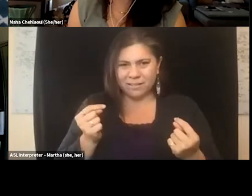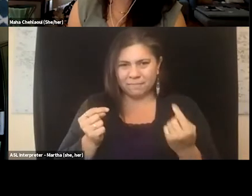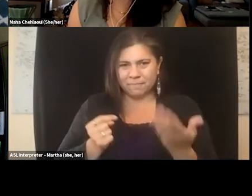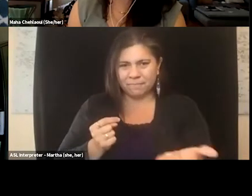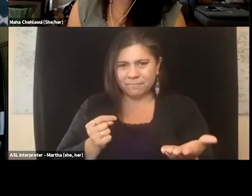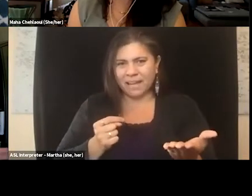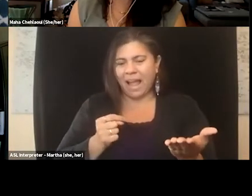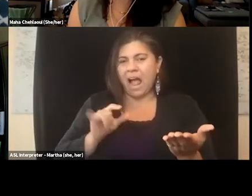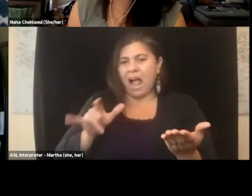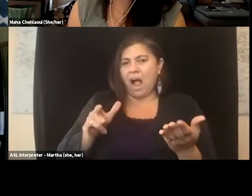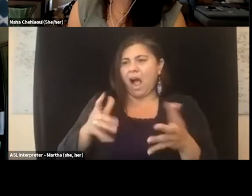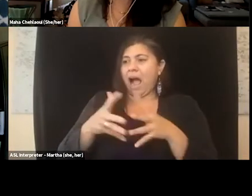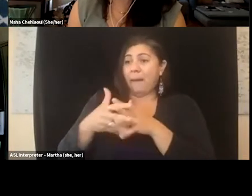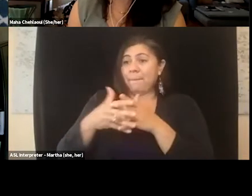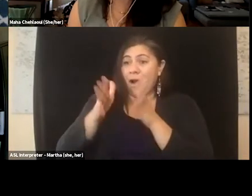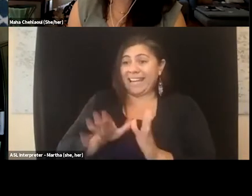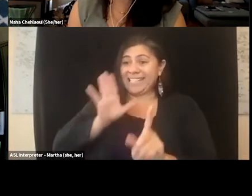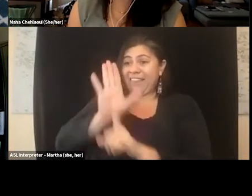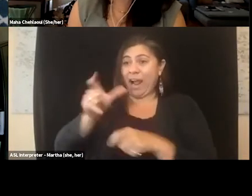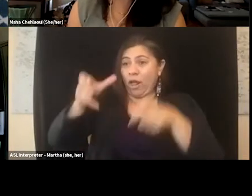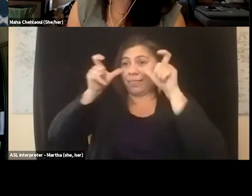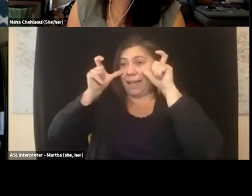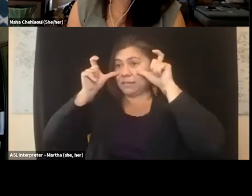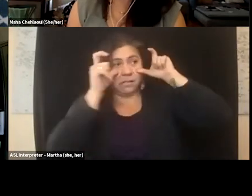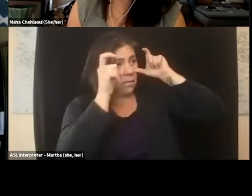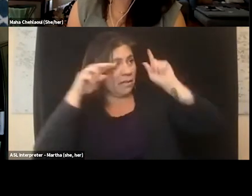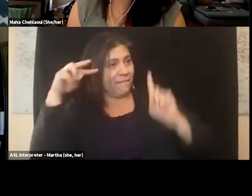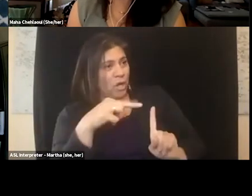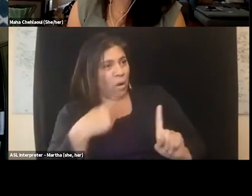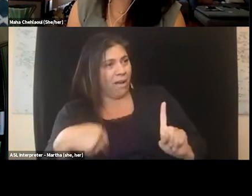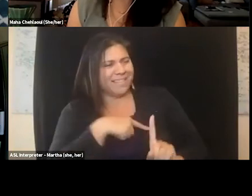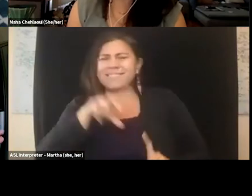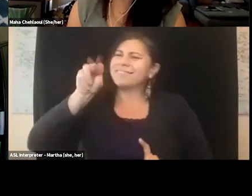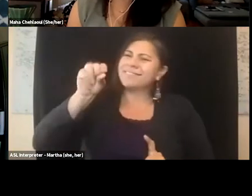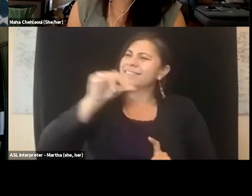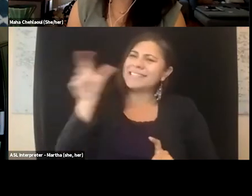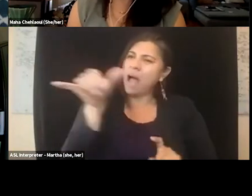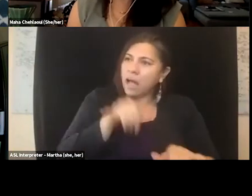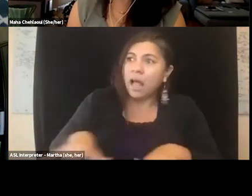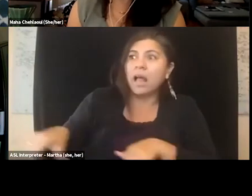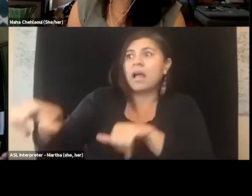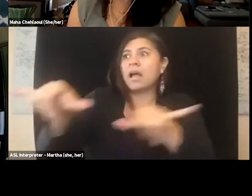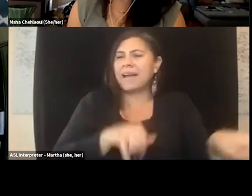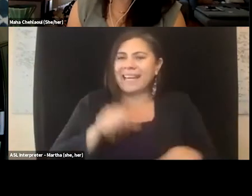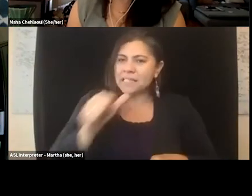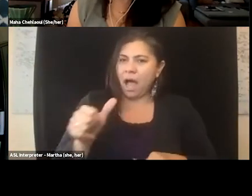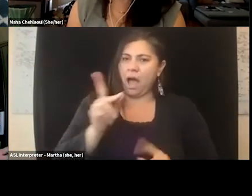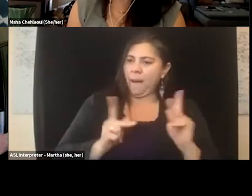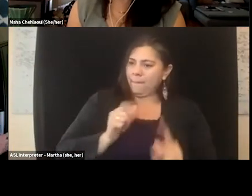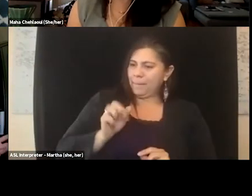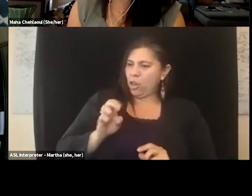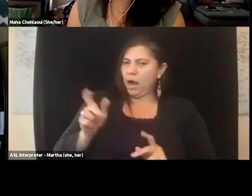the American lens, which she said is a political one, but that's not, all of us know, you know, people, like Omid said,